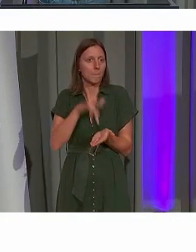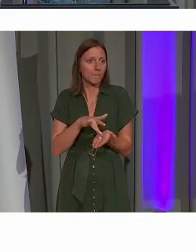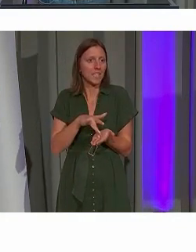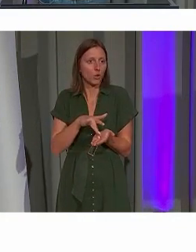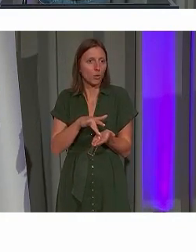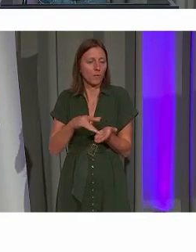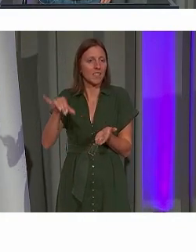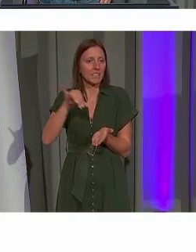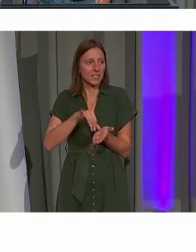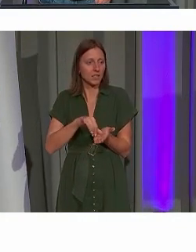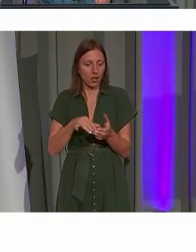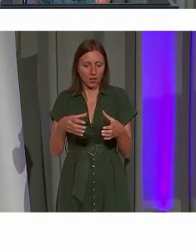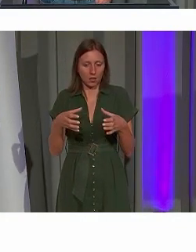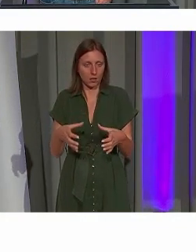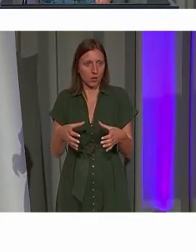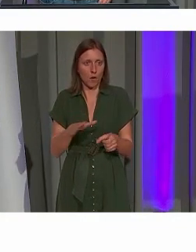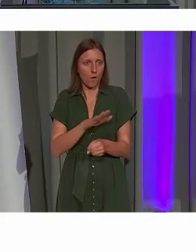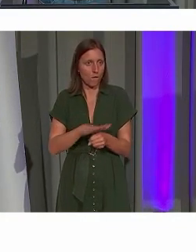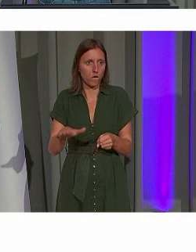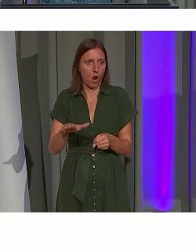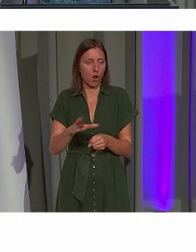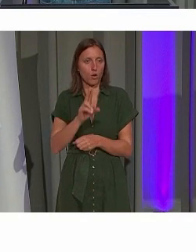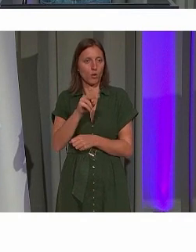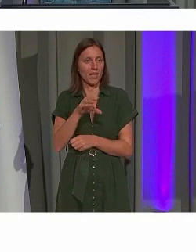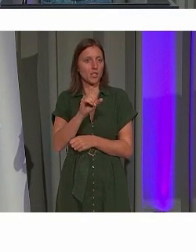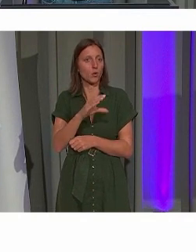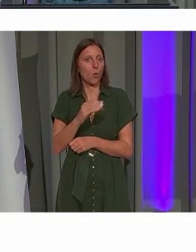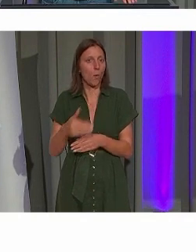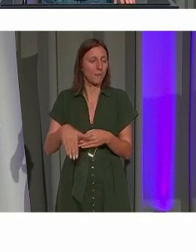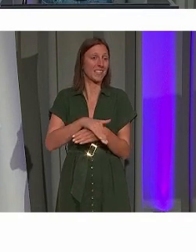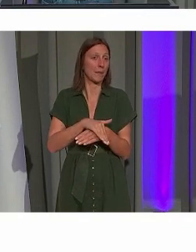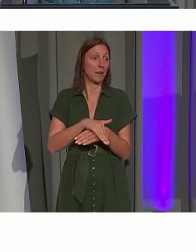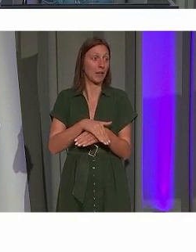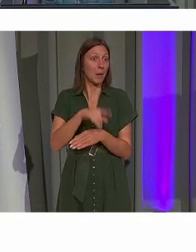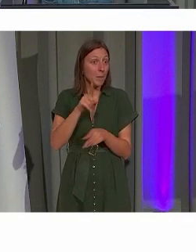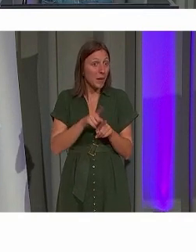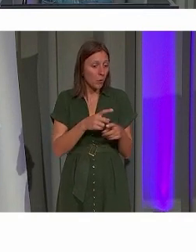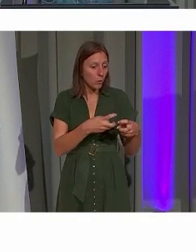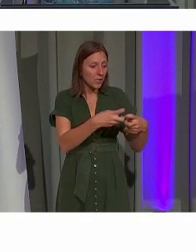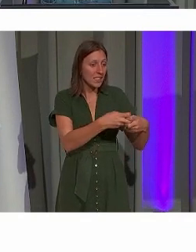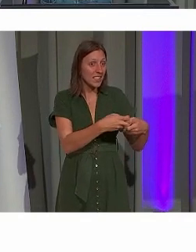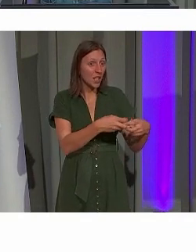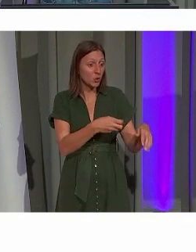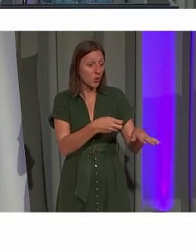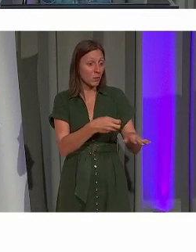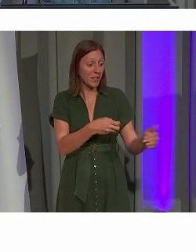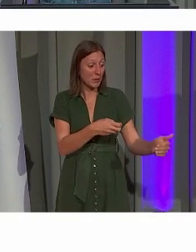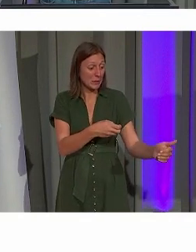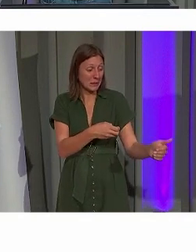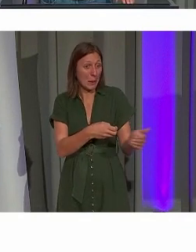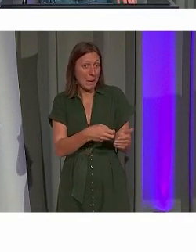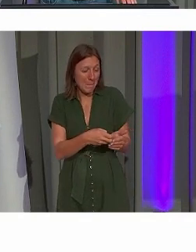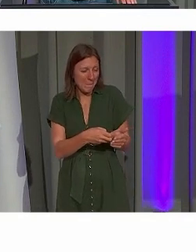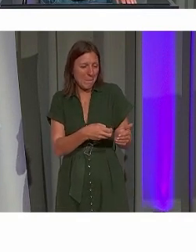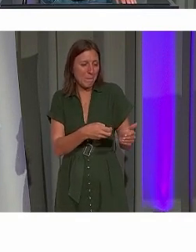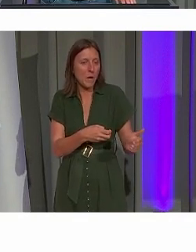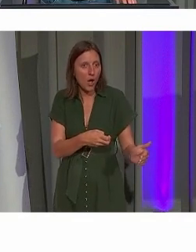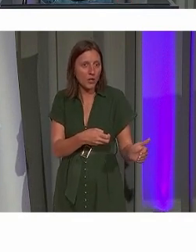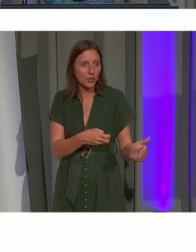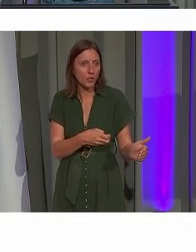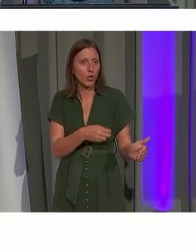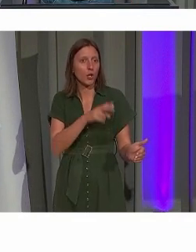the corner of the cultural heritage side. We also have